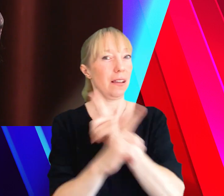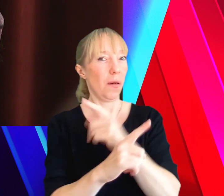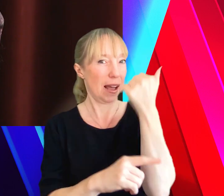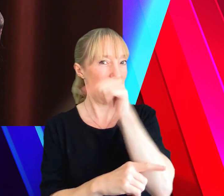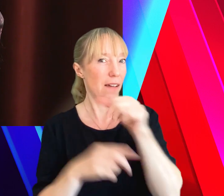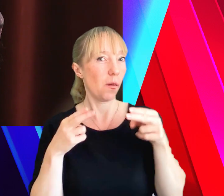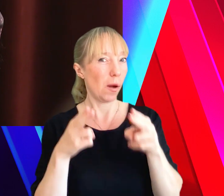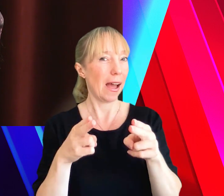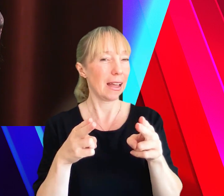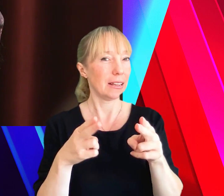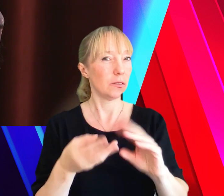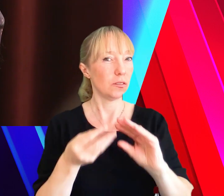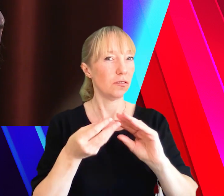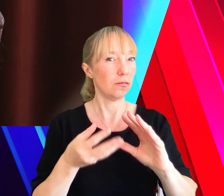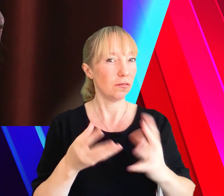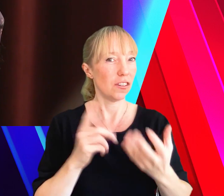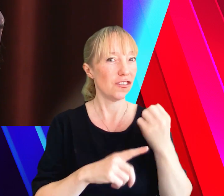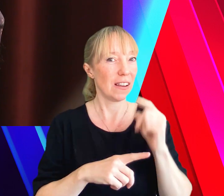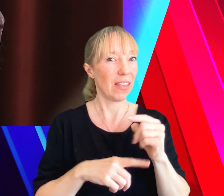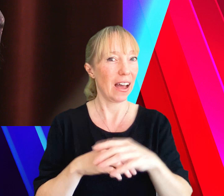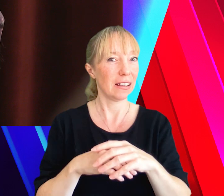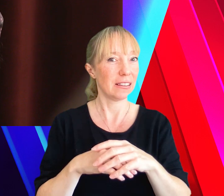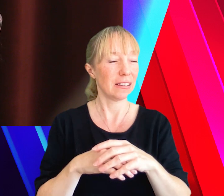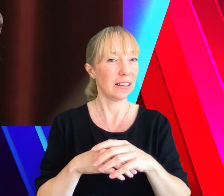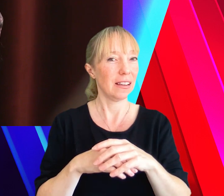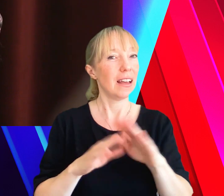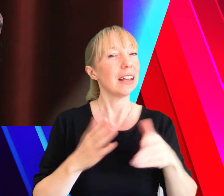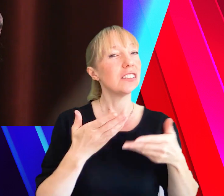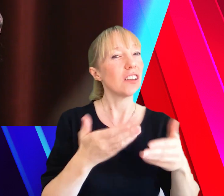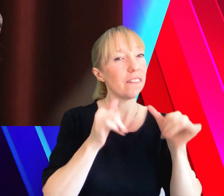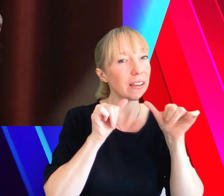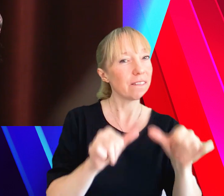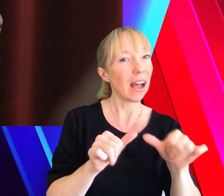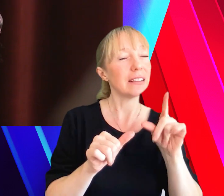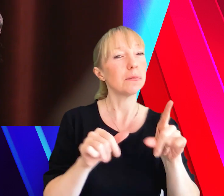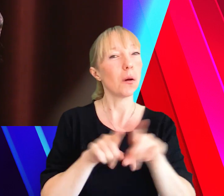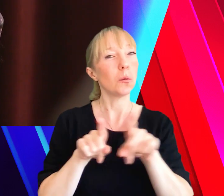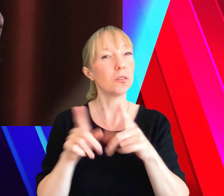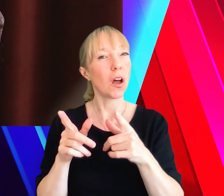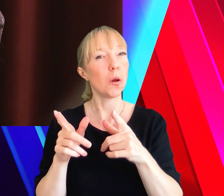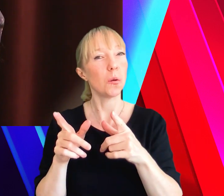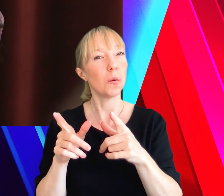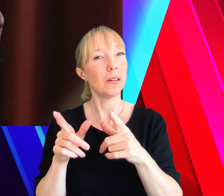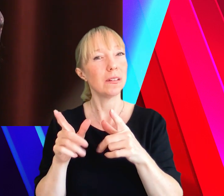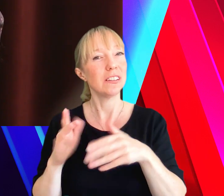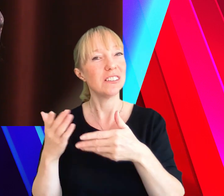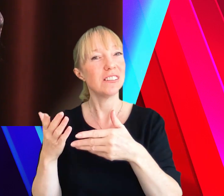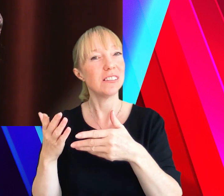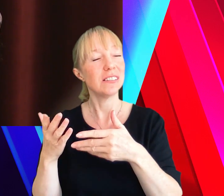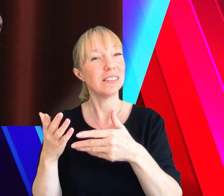lot of like, there's like quite a clever way of doing it where it's like, it's serving fans, but is kind of catering to